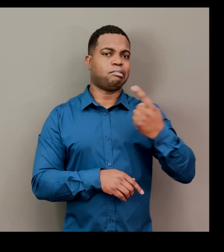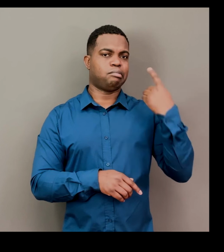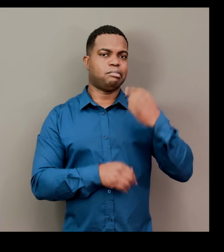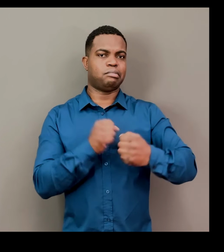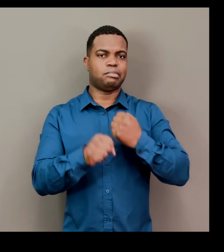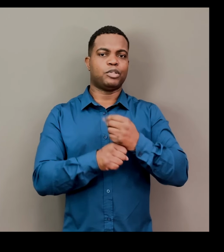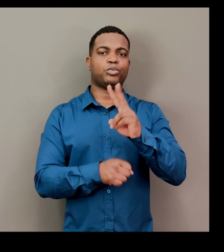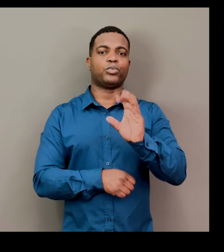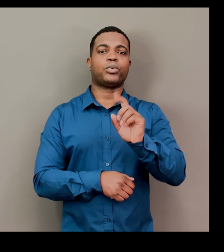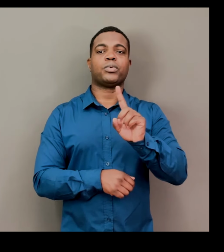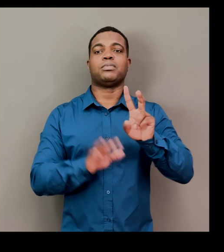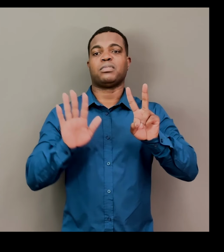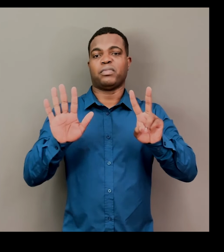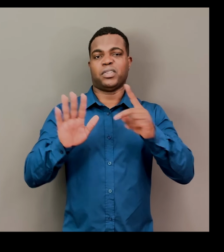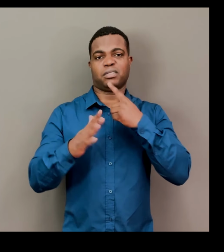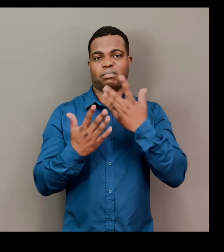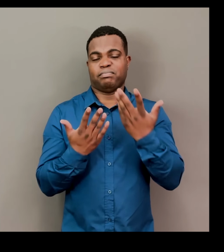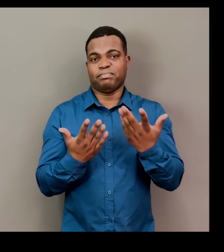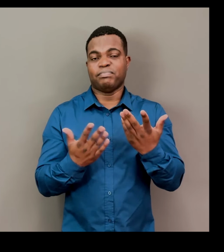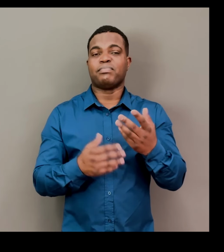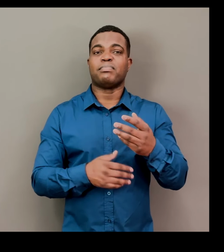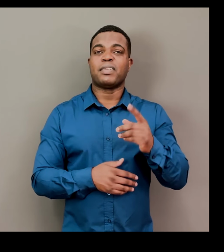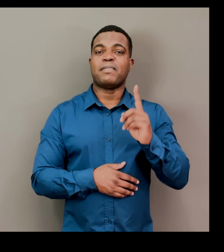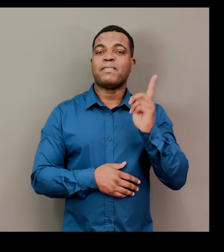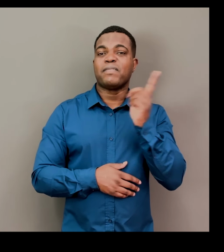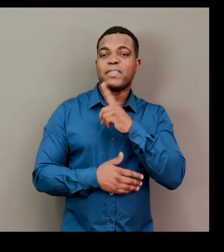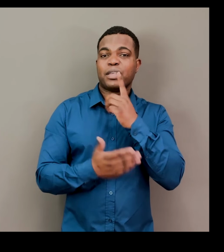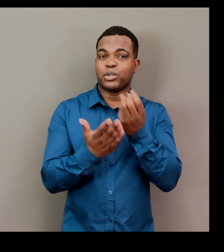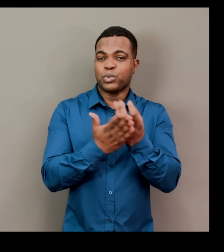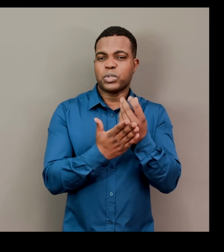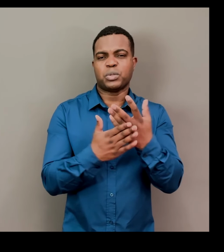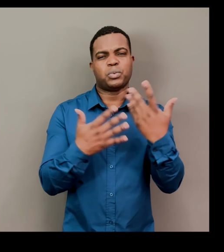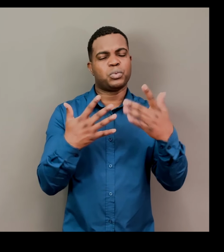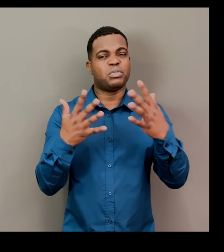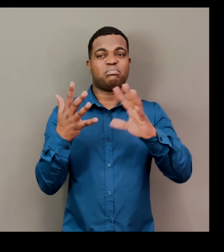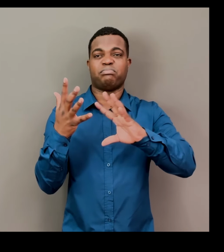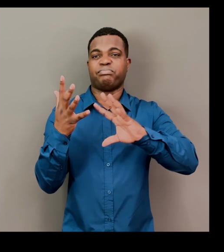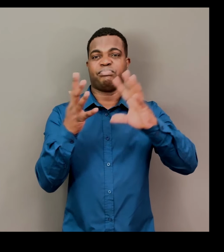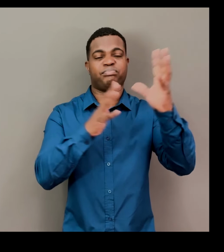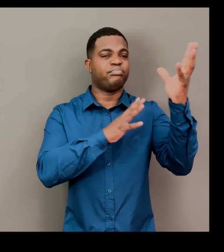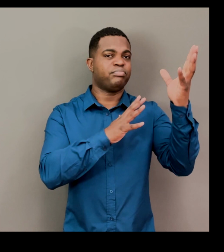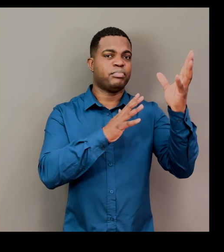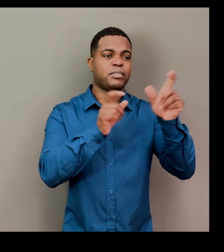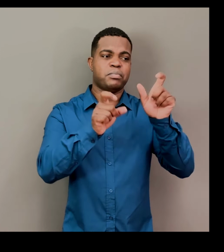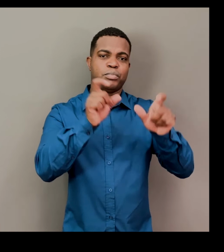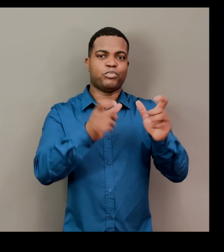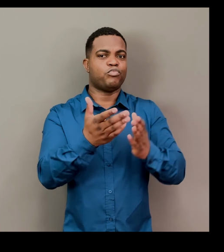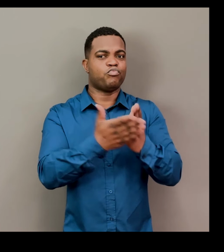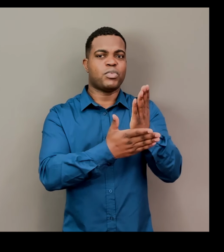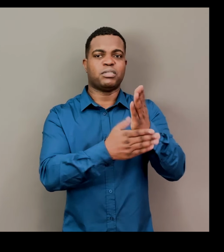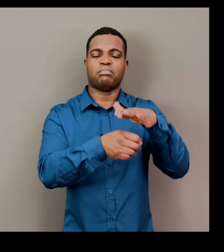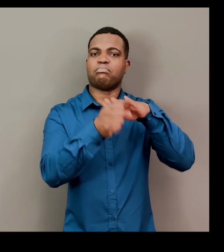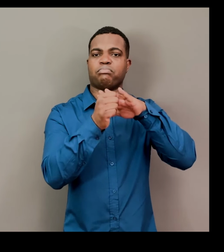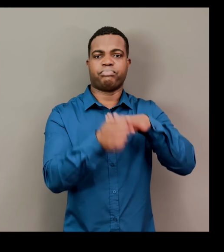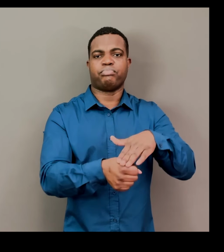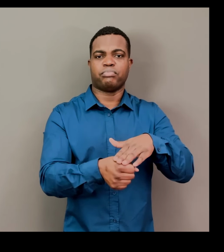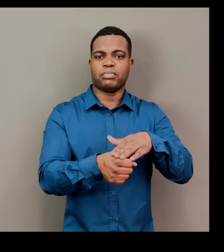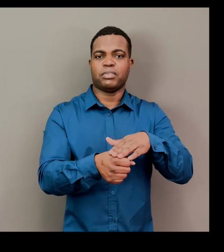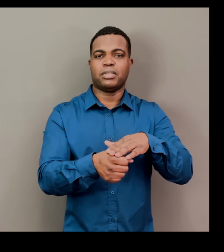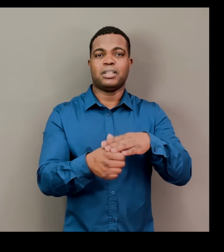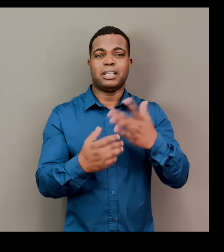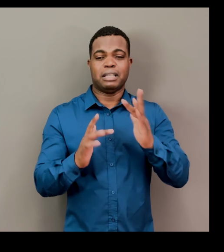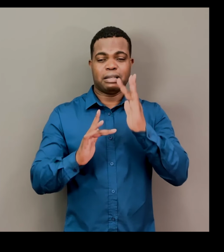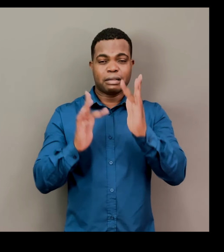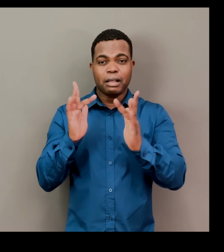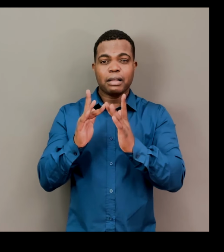of the three most significant new disturbing internet trends that must first be resolved